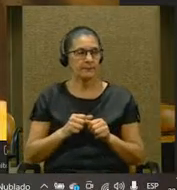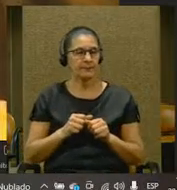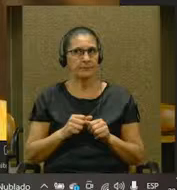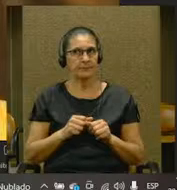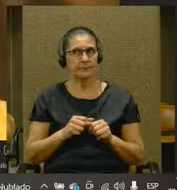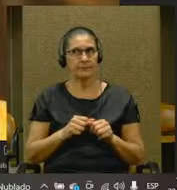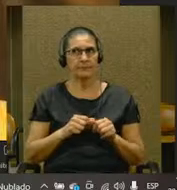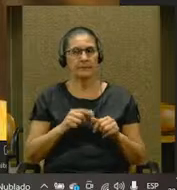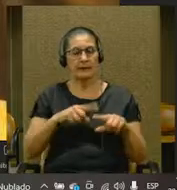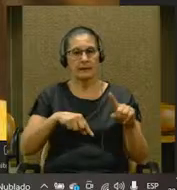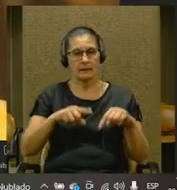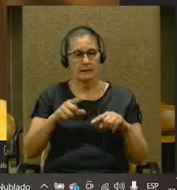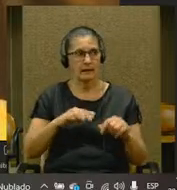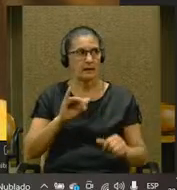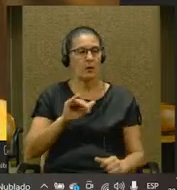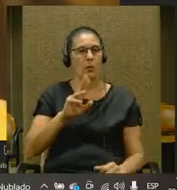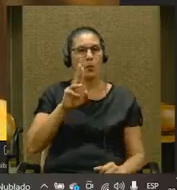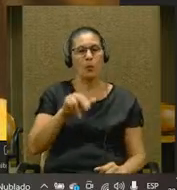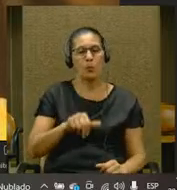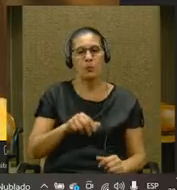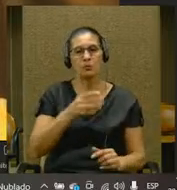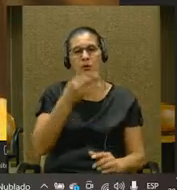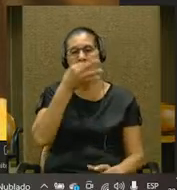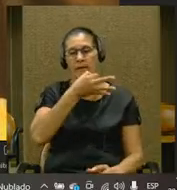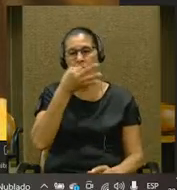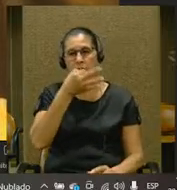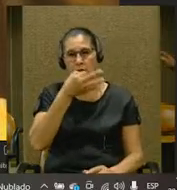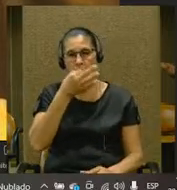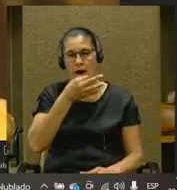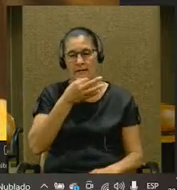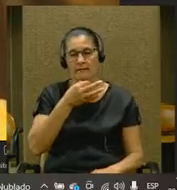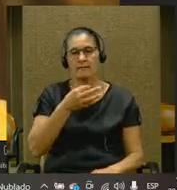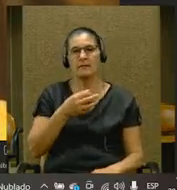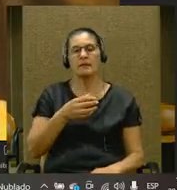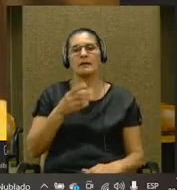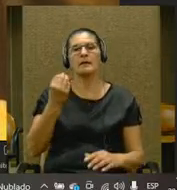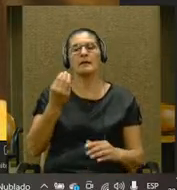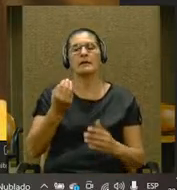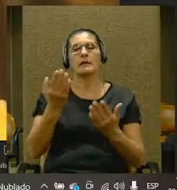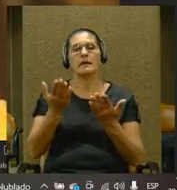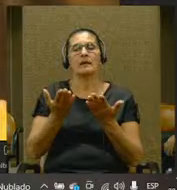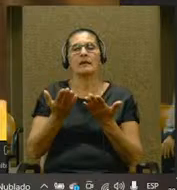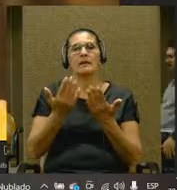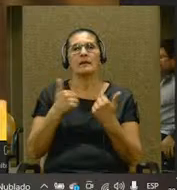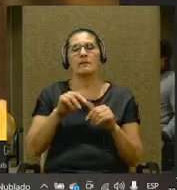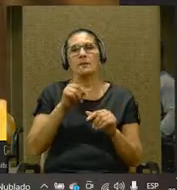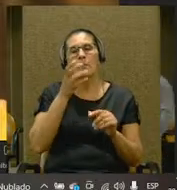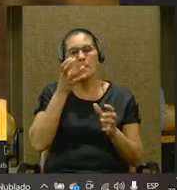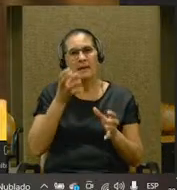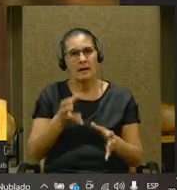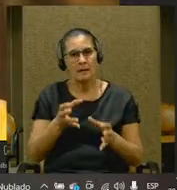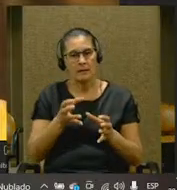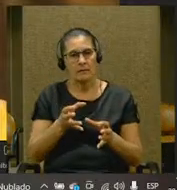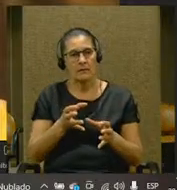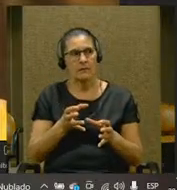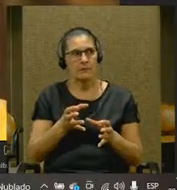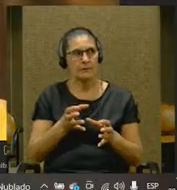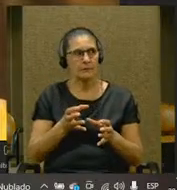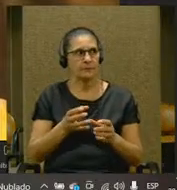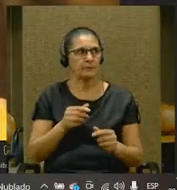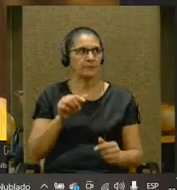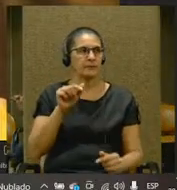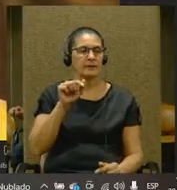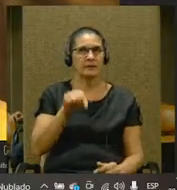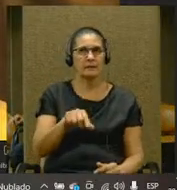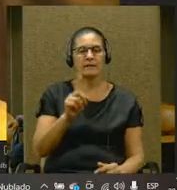disorder that comes from a risk and harms perspective. I think that's a perfect place to